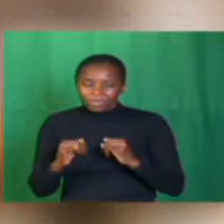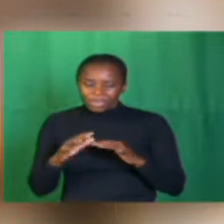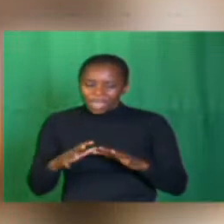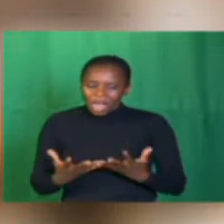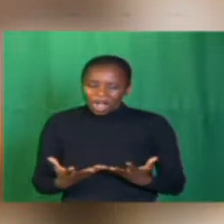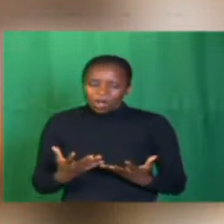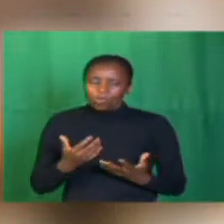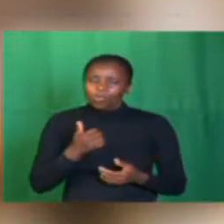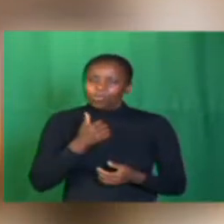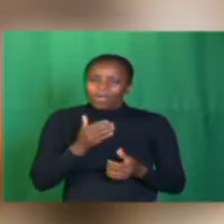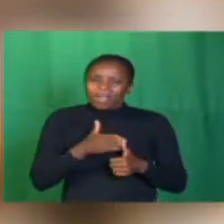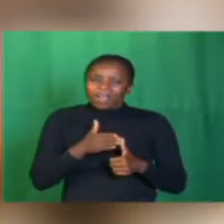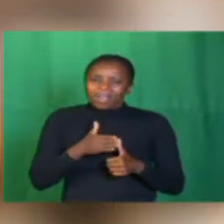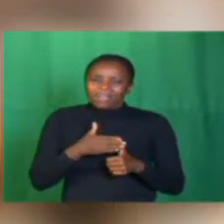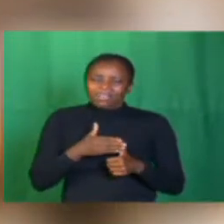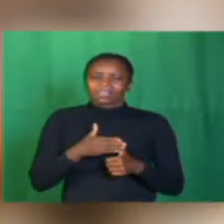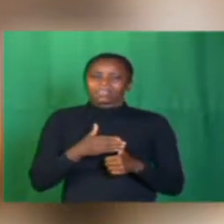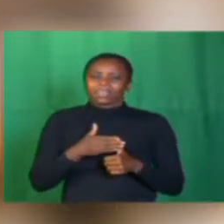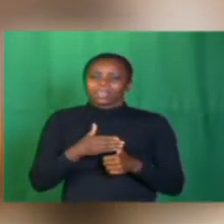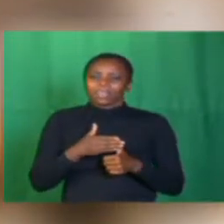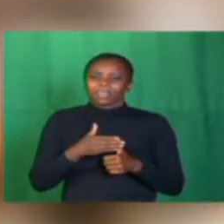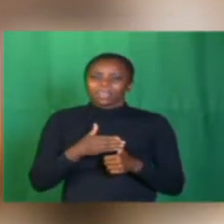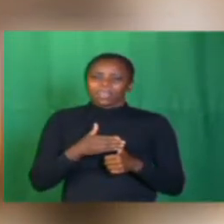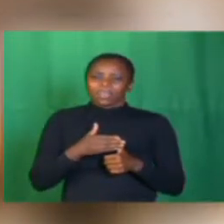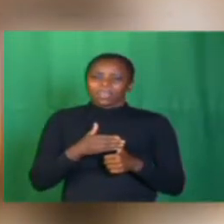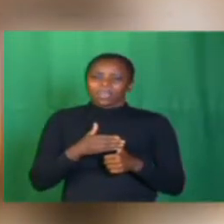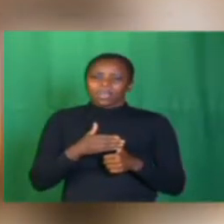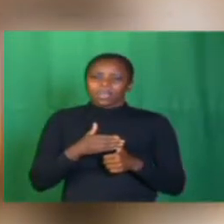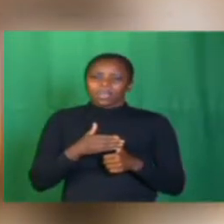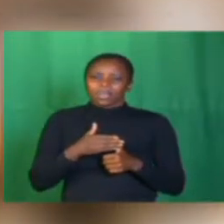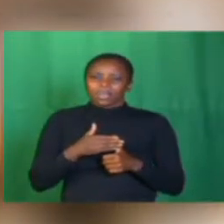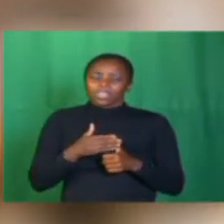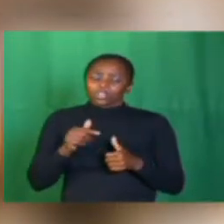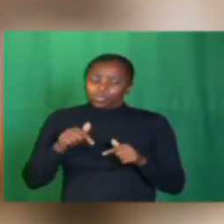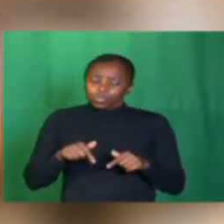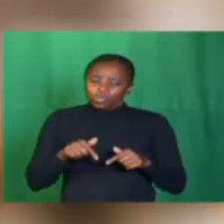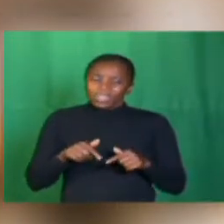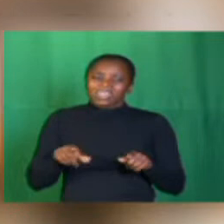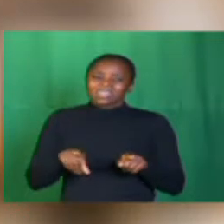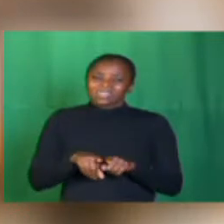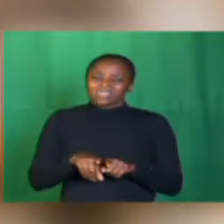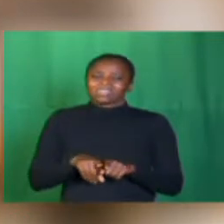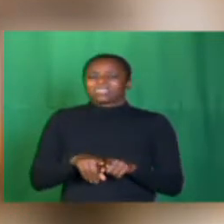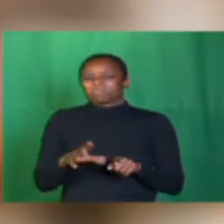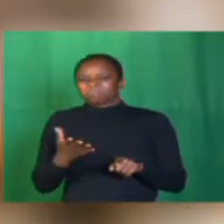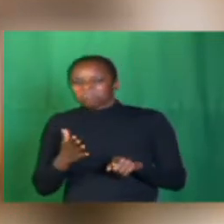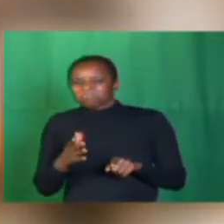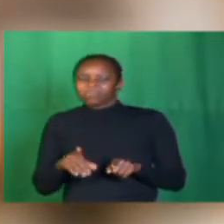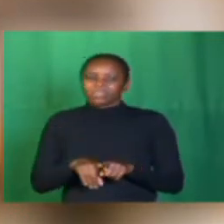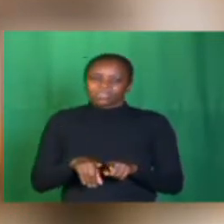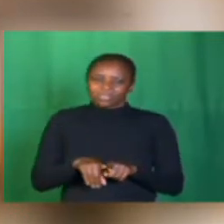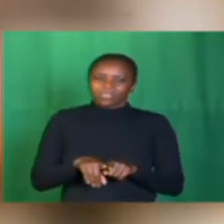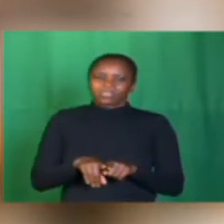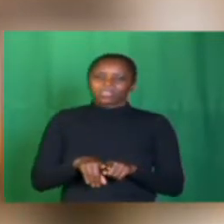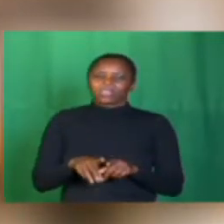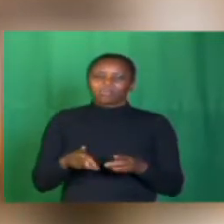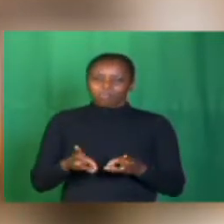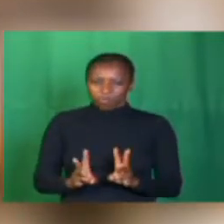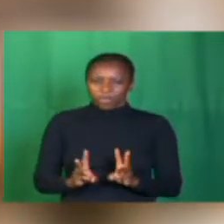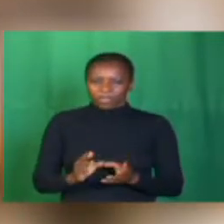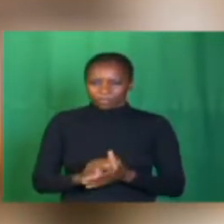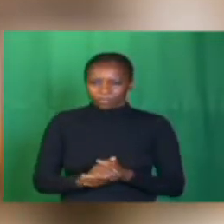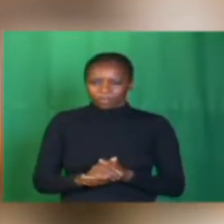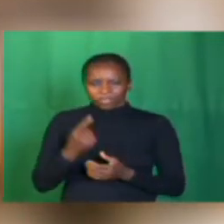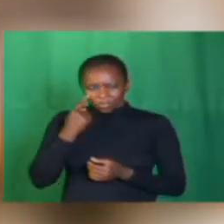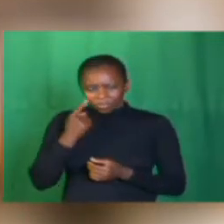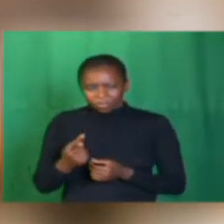a source-based question. Today's assessment two is along those lines. Let us look